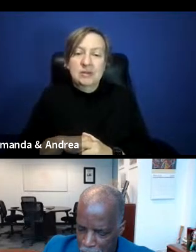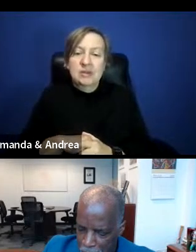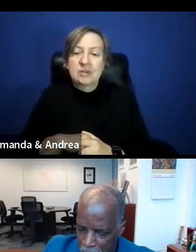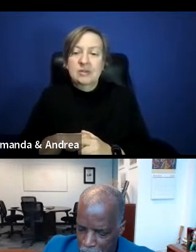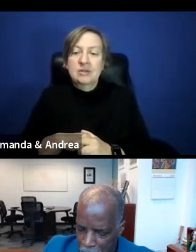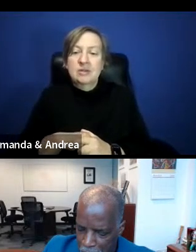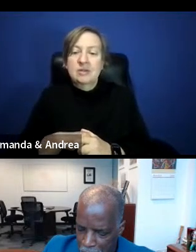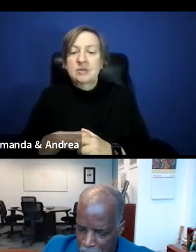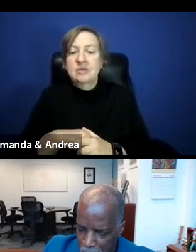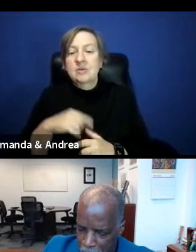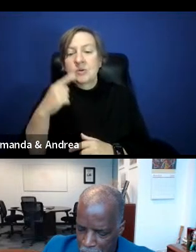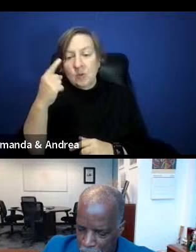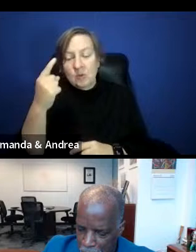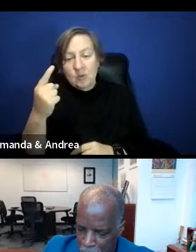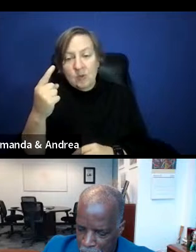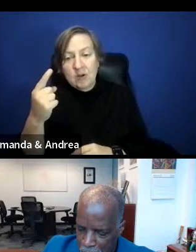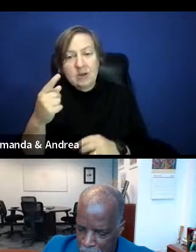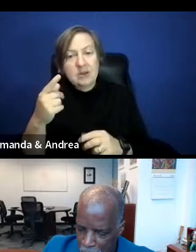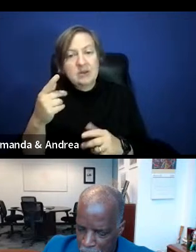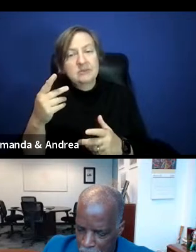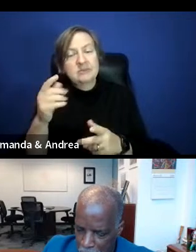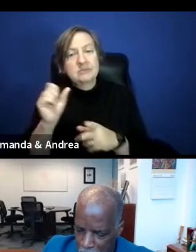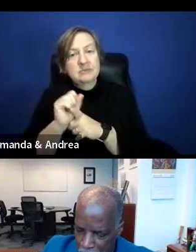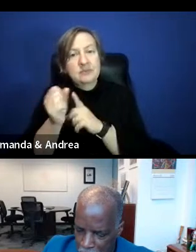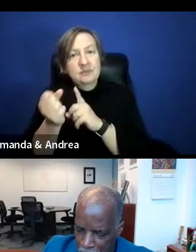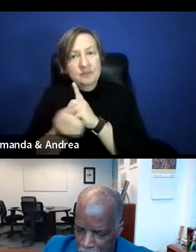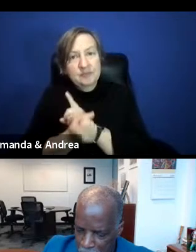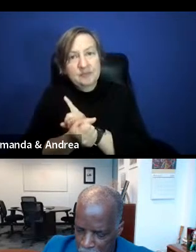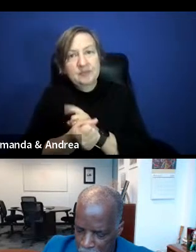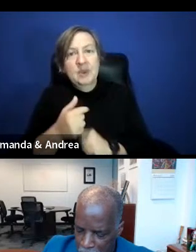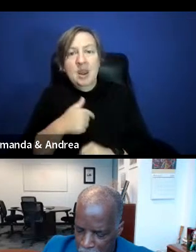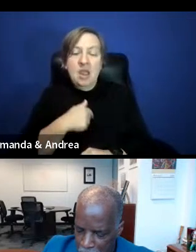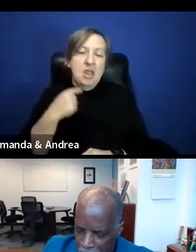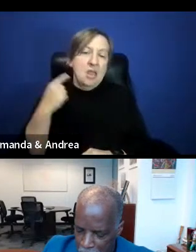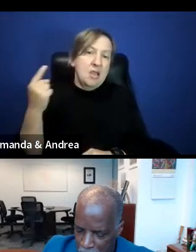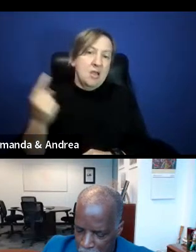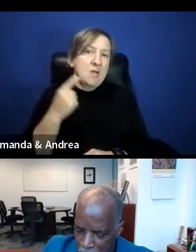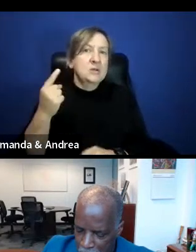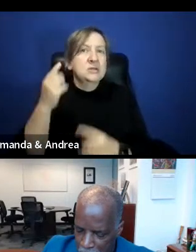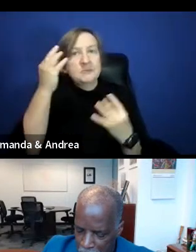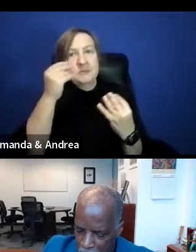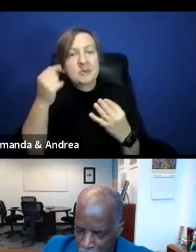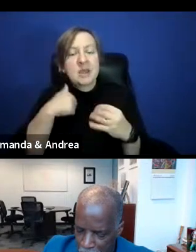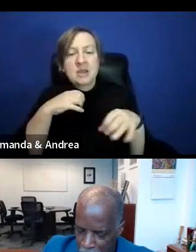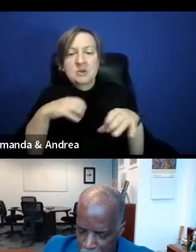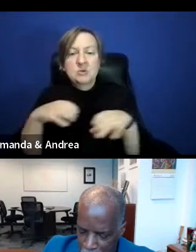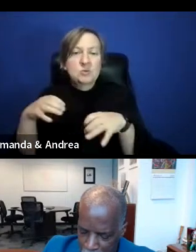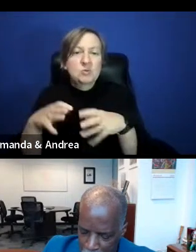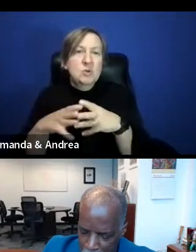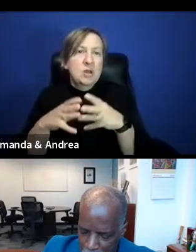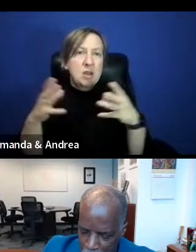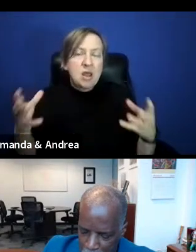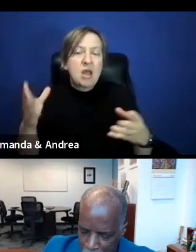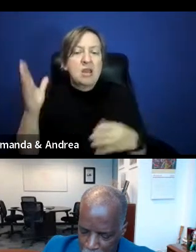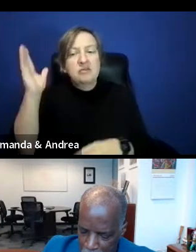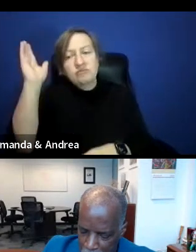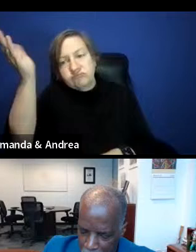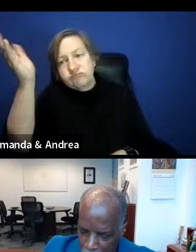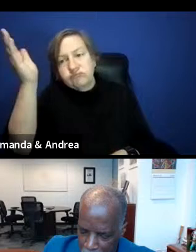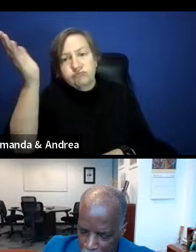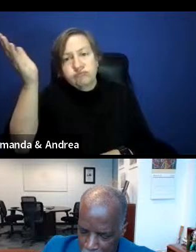one of the places that that I always use, I do a lot of